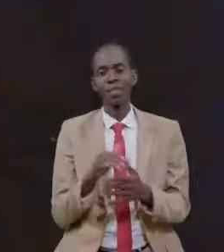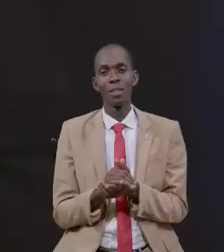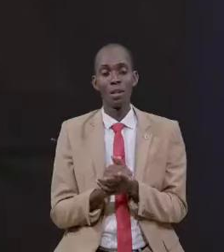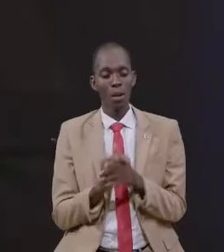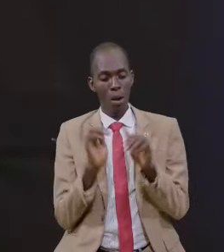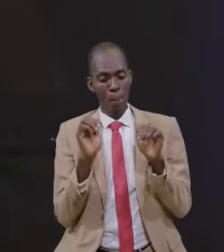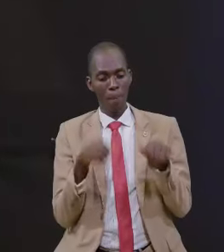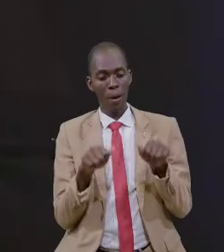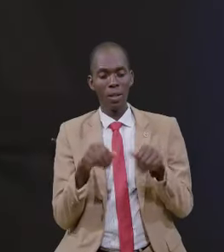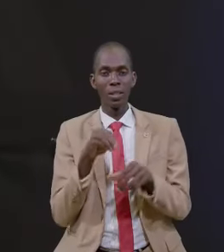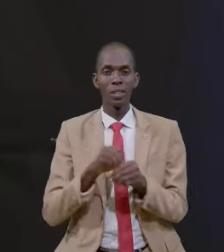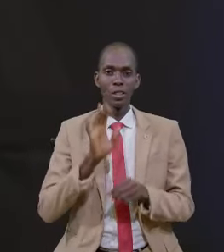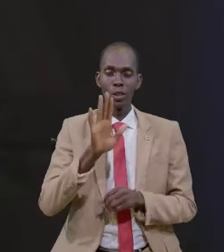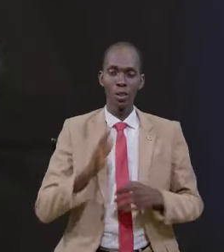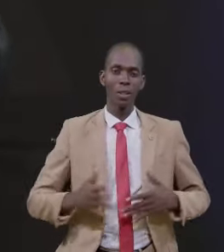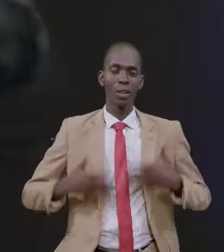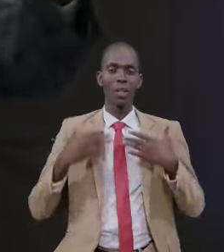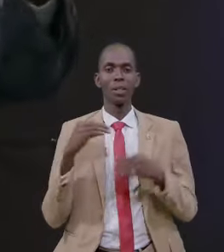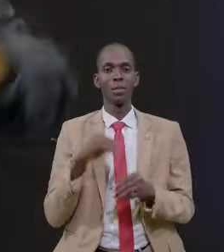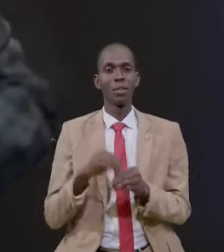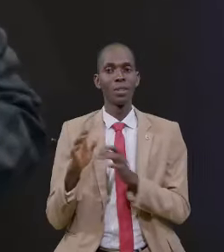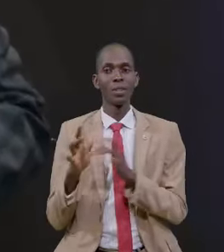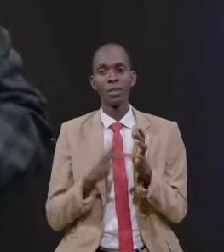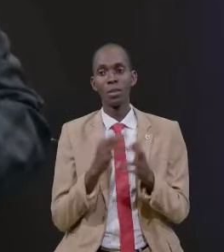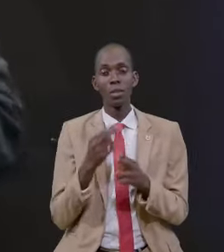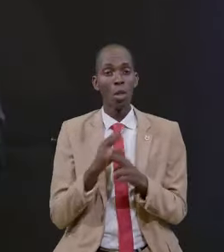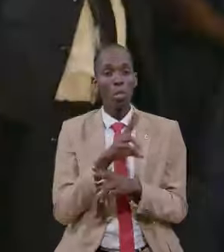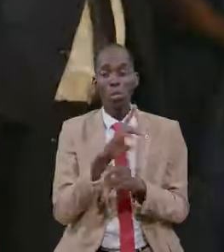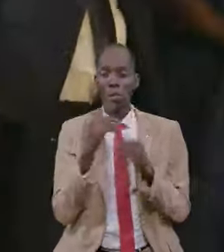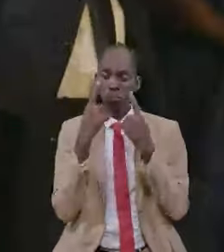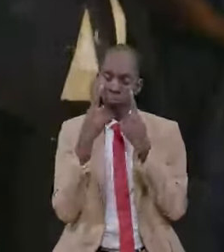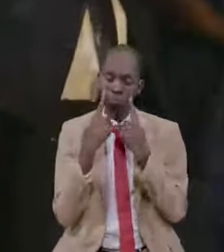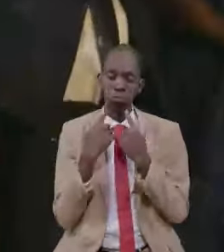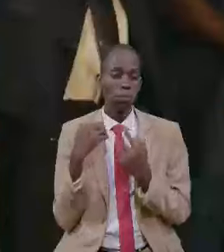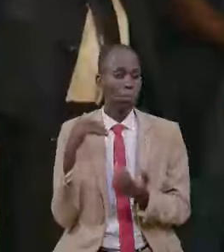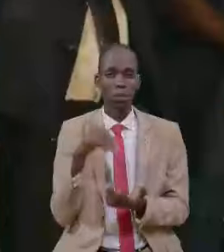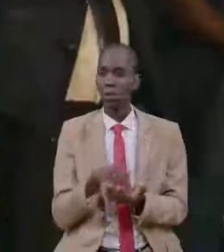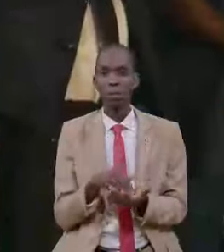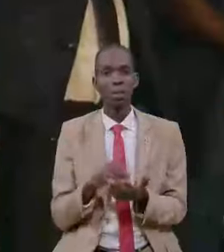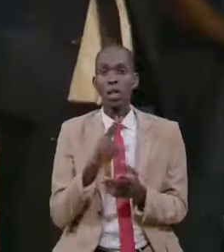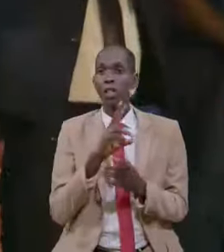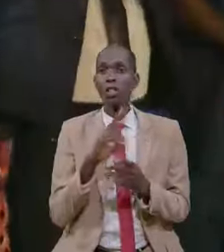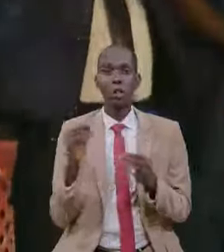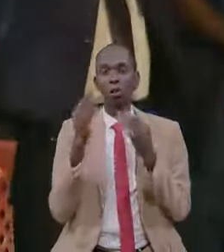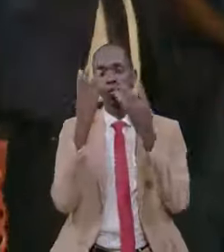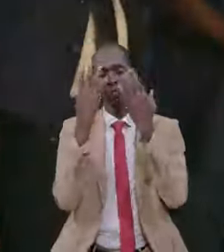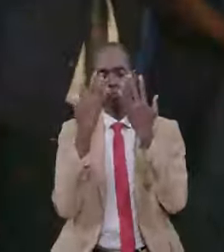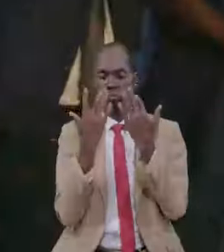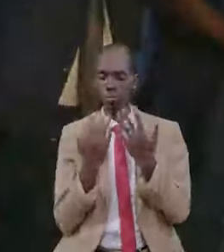Possibilities in your life. No tears again. No sorrow again.